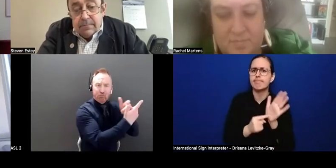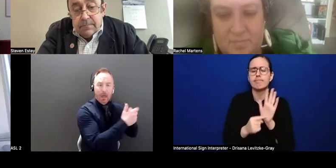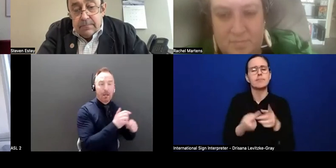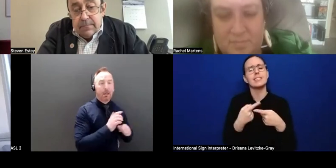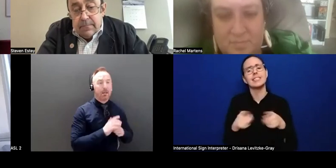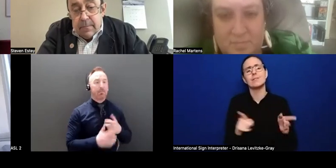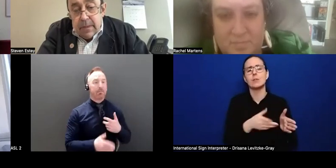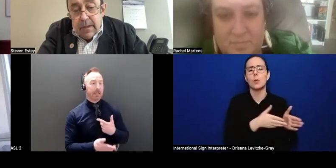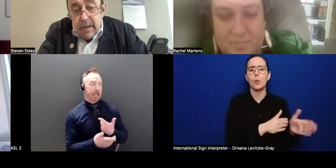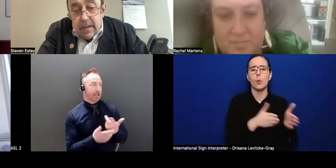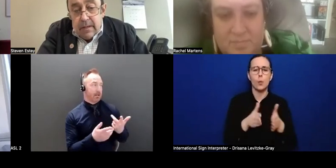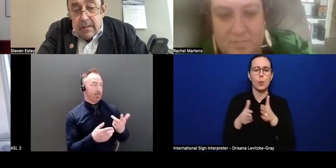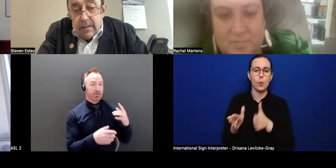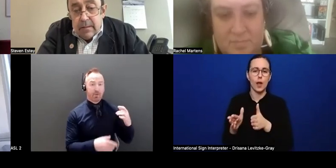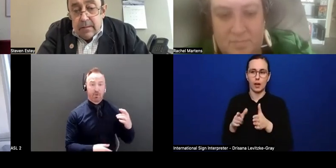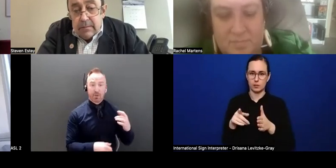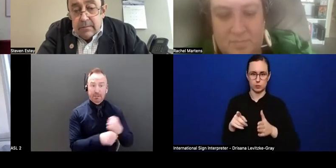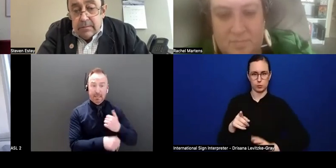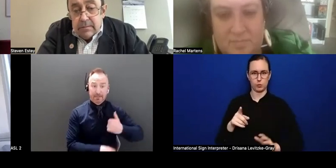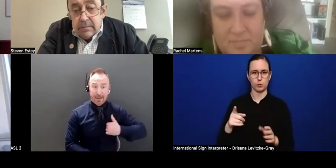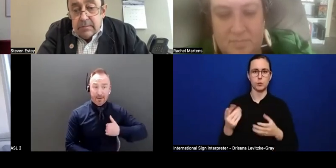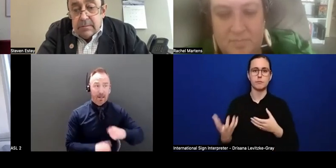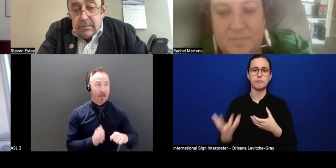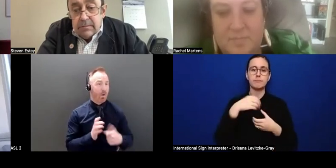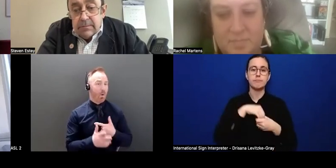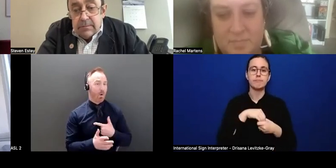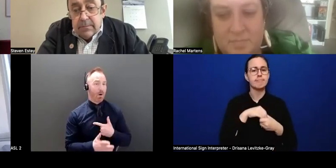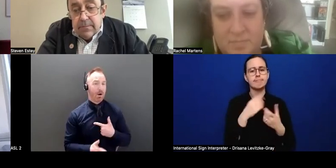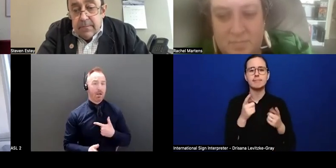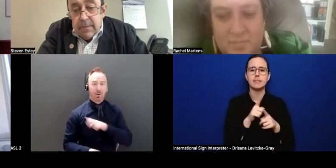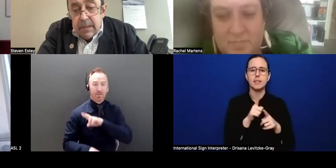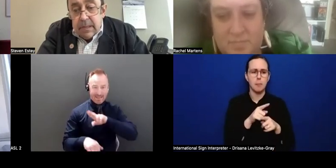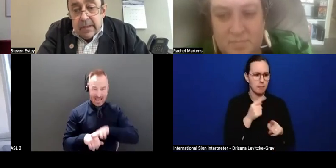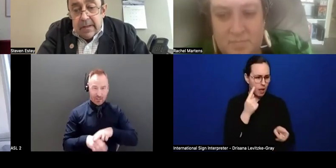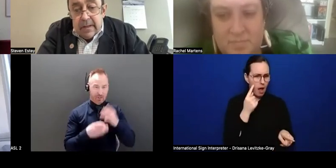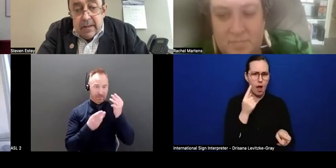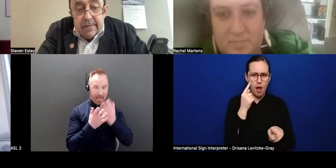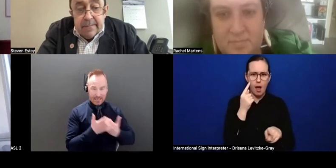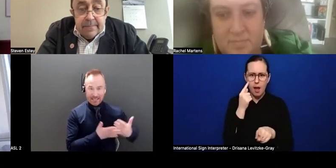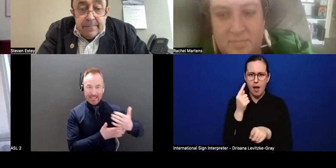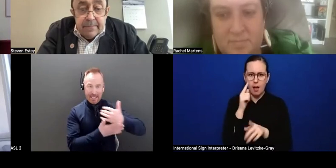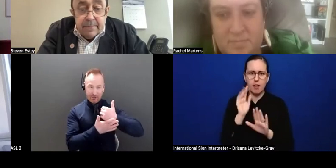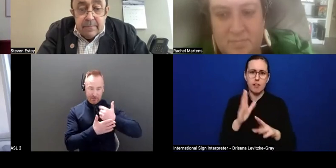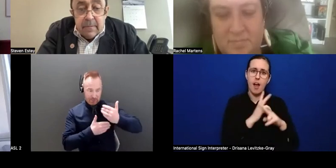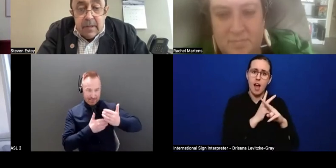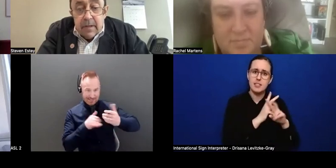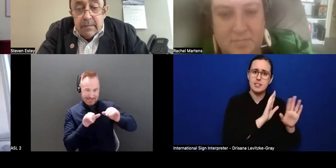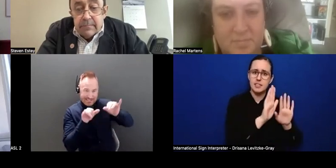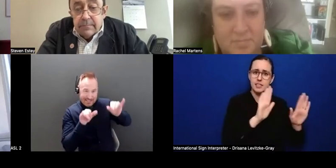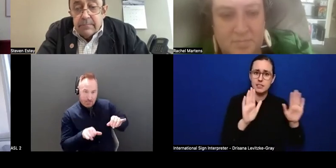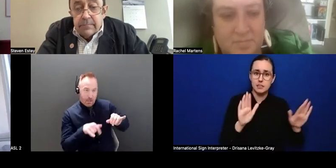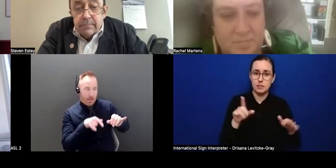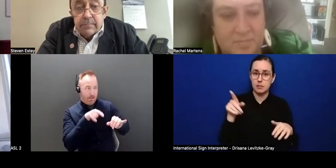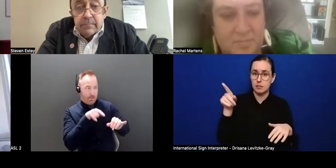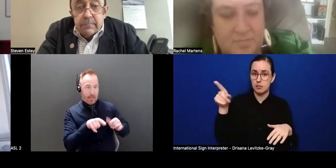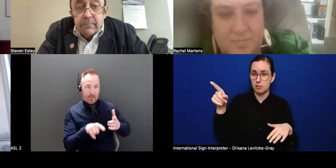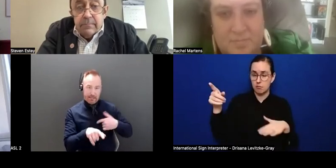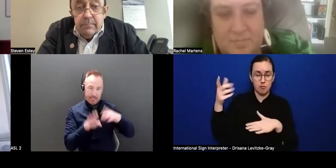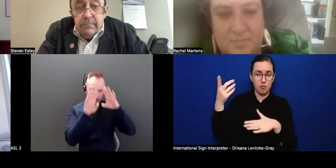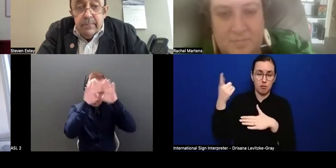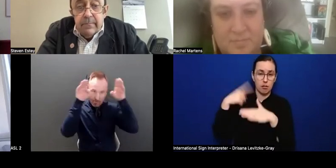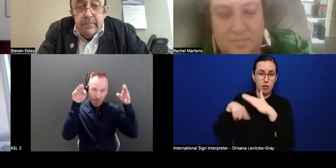and other national data collection mechanisms to pay attention to this population and to